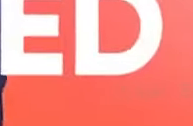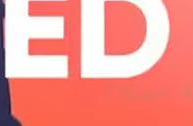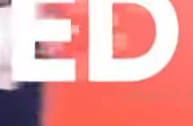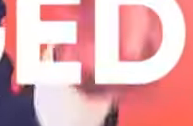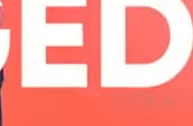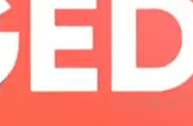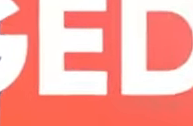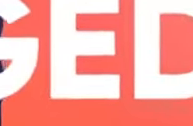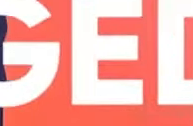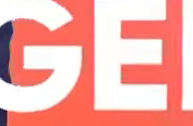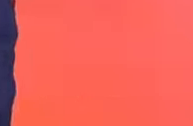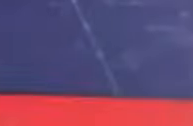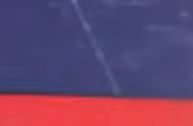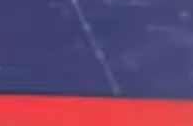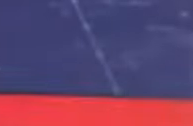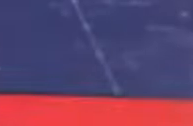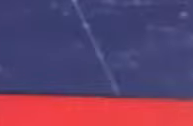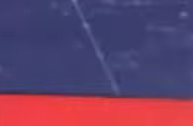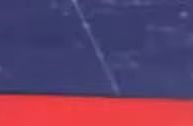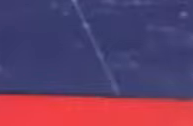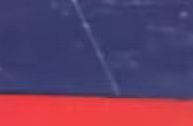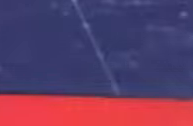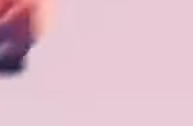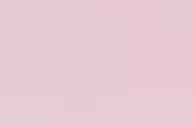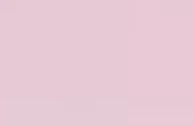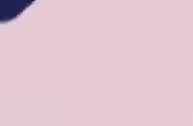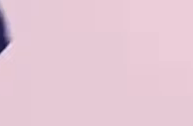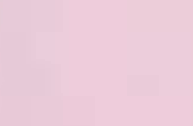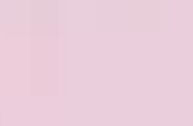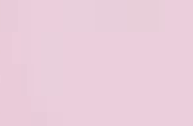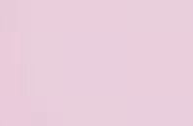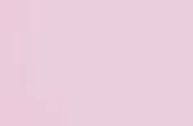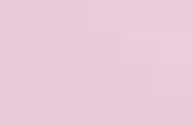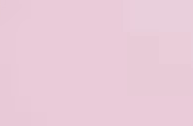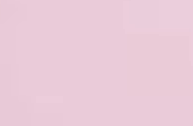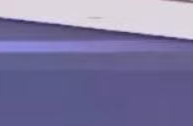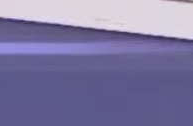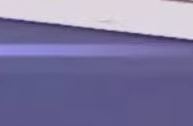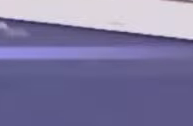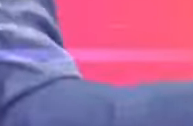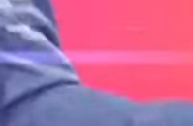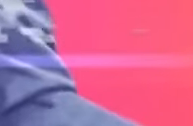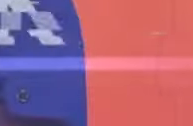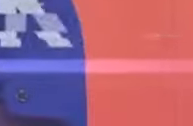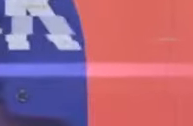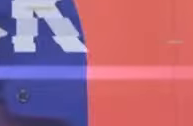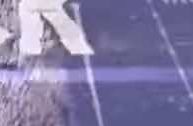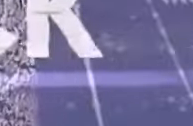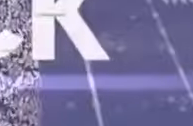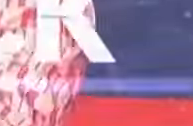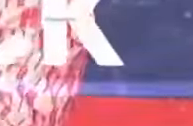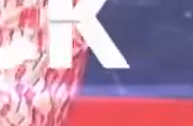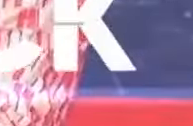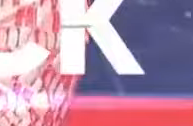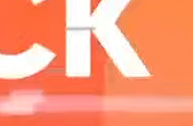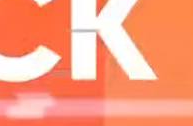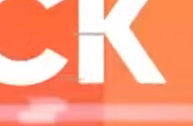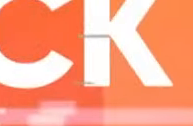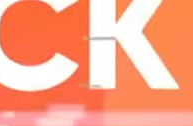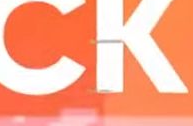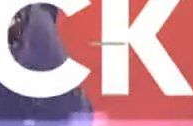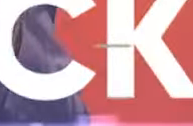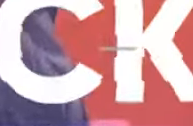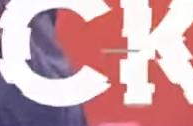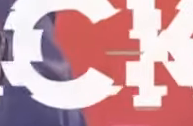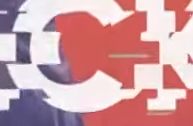engaged. Will these people, everybody agree? Just listen to me. Let's give him a chance to clear the air. Catch News Check every Tuesday and Wednesday from